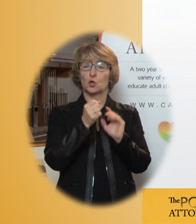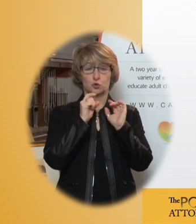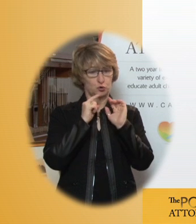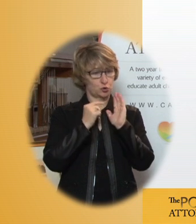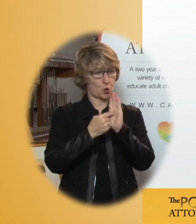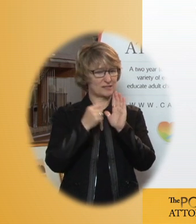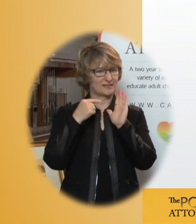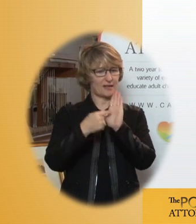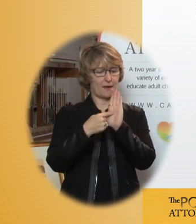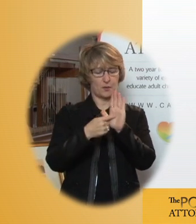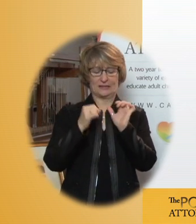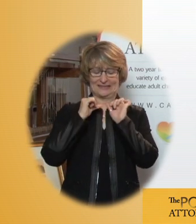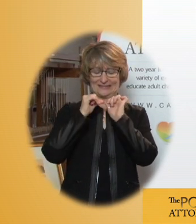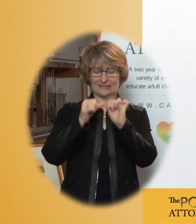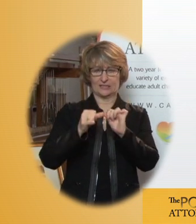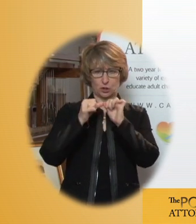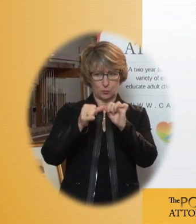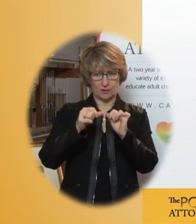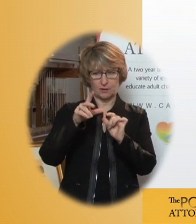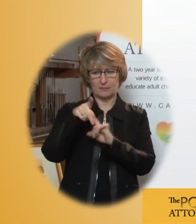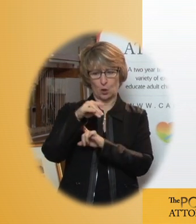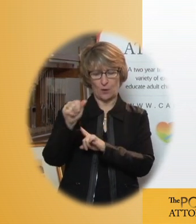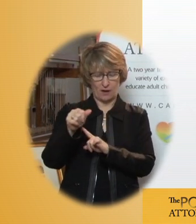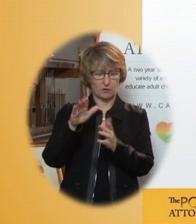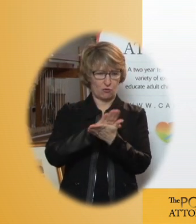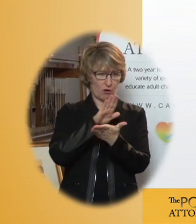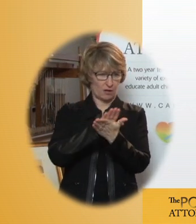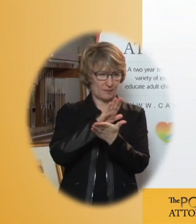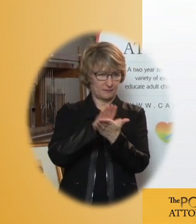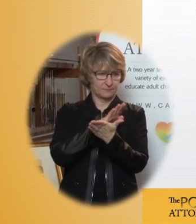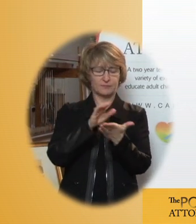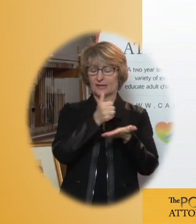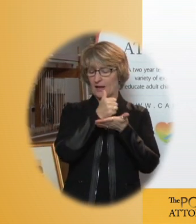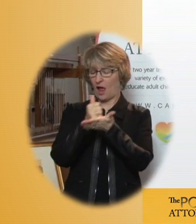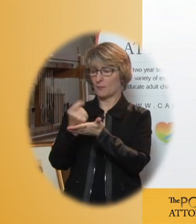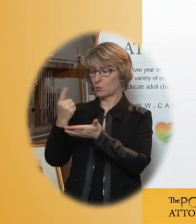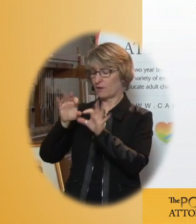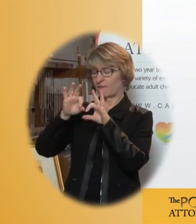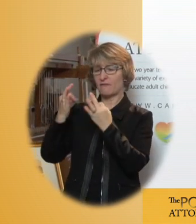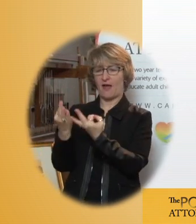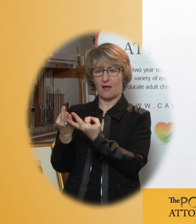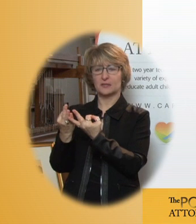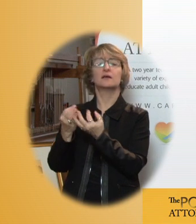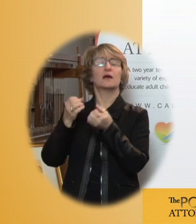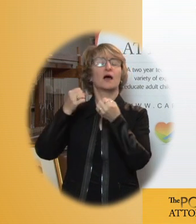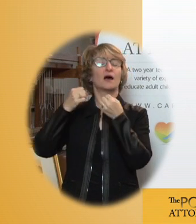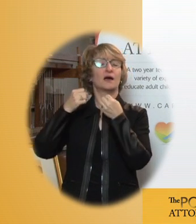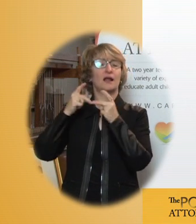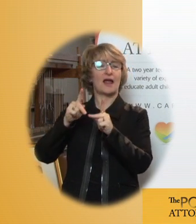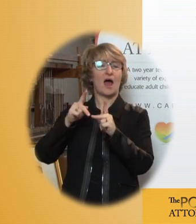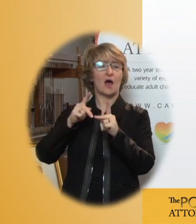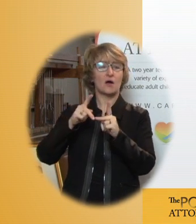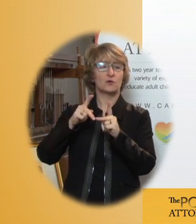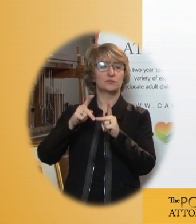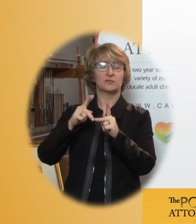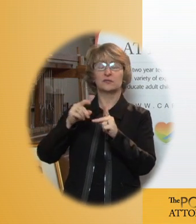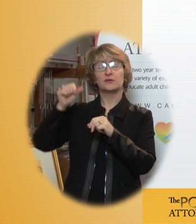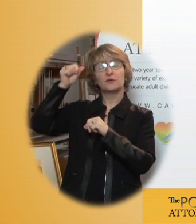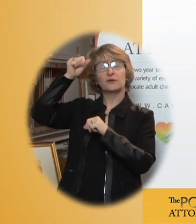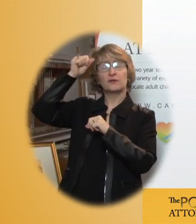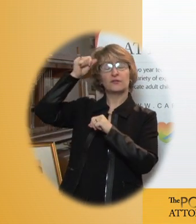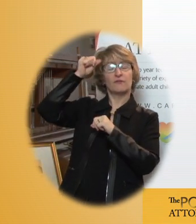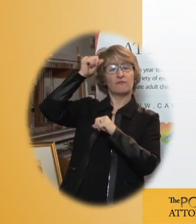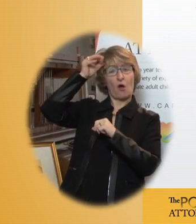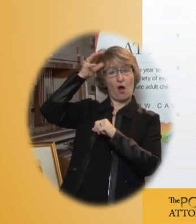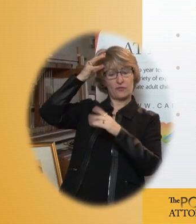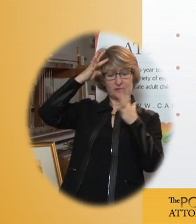power of attorney document helped a family and allowed a seamless transfer of decision-making from father to